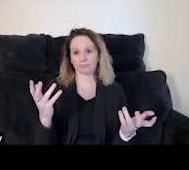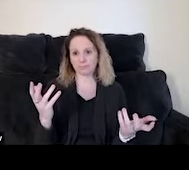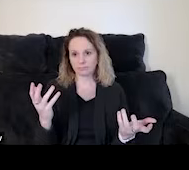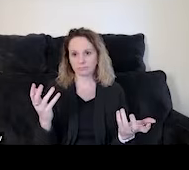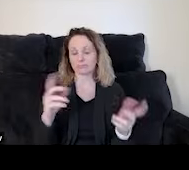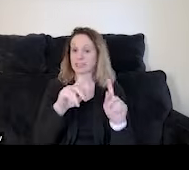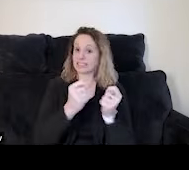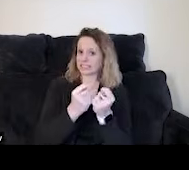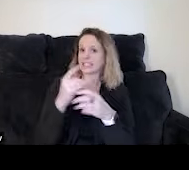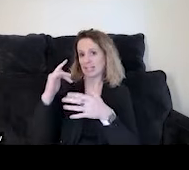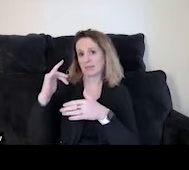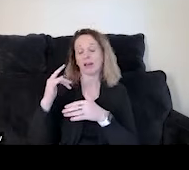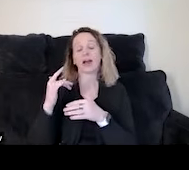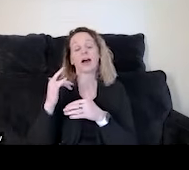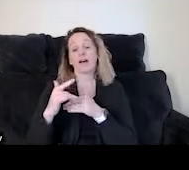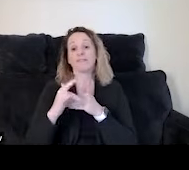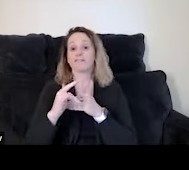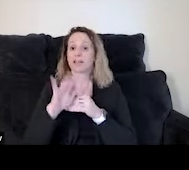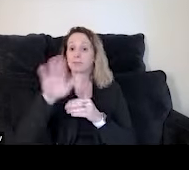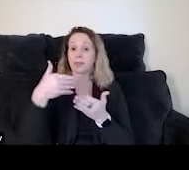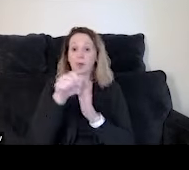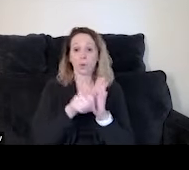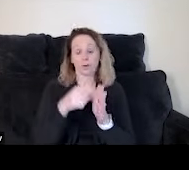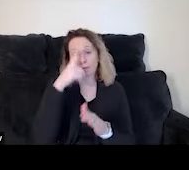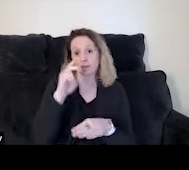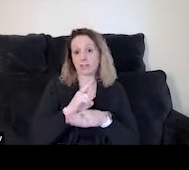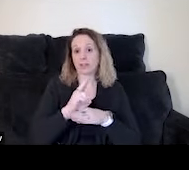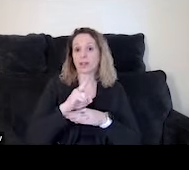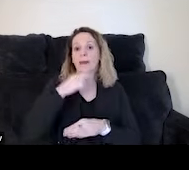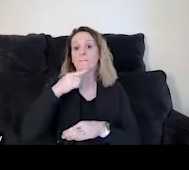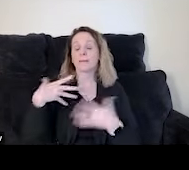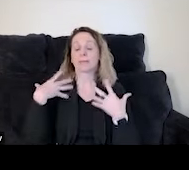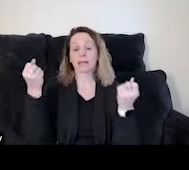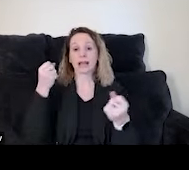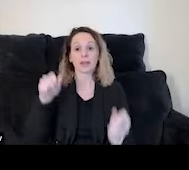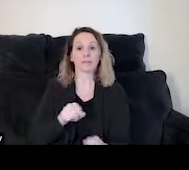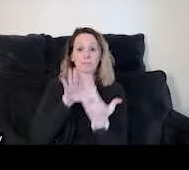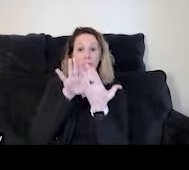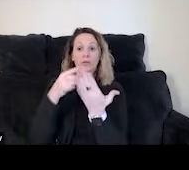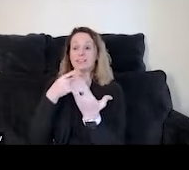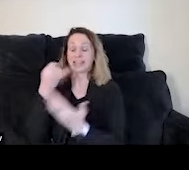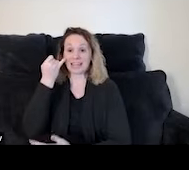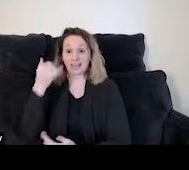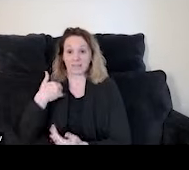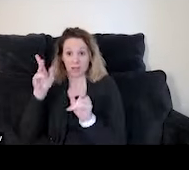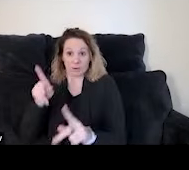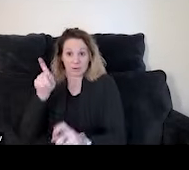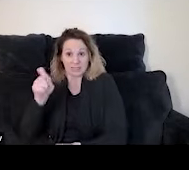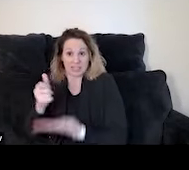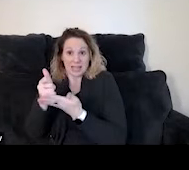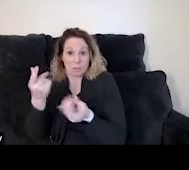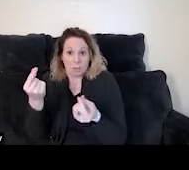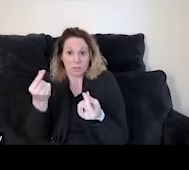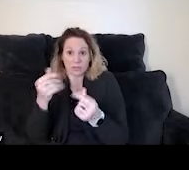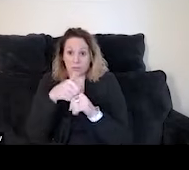the teams are available across the state because it uses a public health approach that says when a young person needs help, we're going to send it, we're